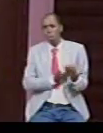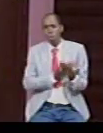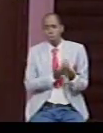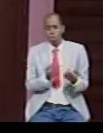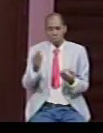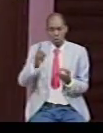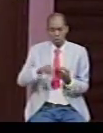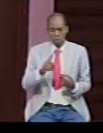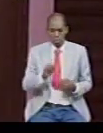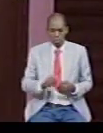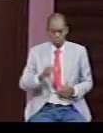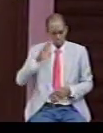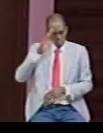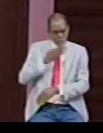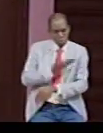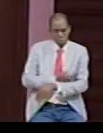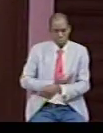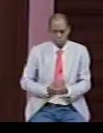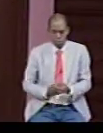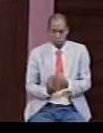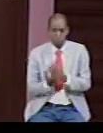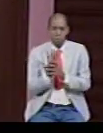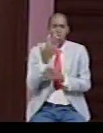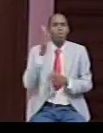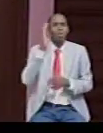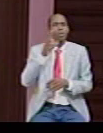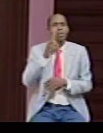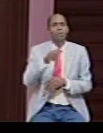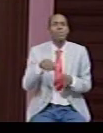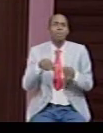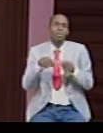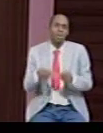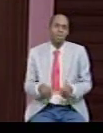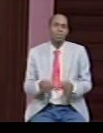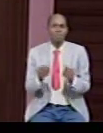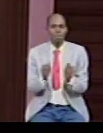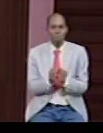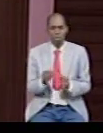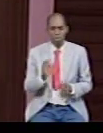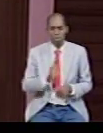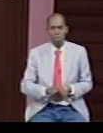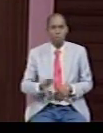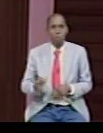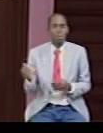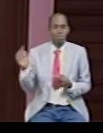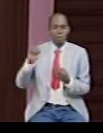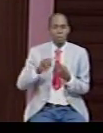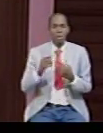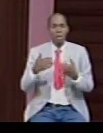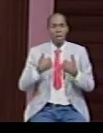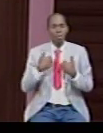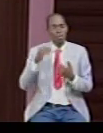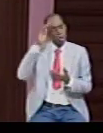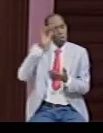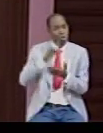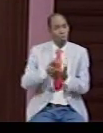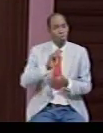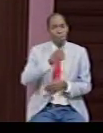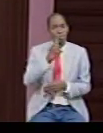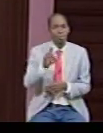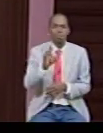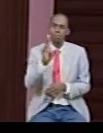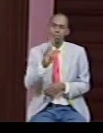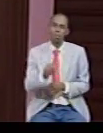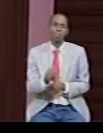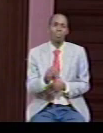they were grown? Will you stay for them from having husbands? Nay, my daughters,